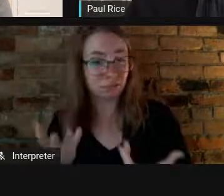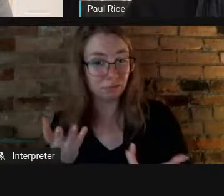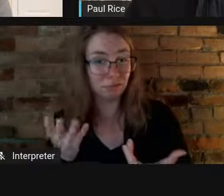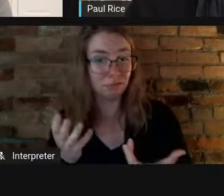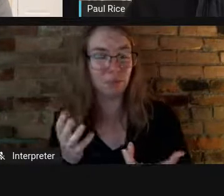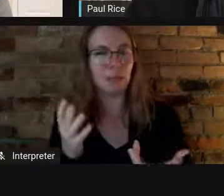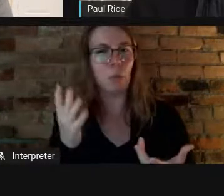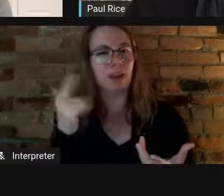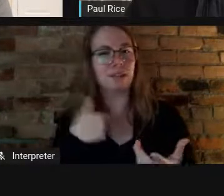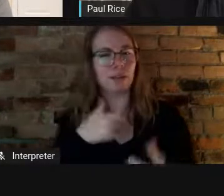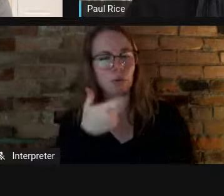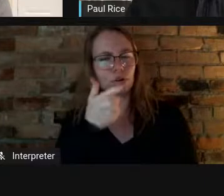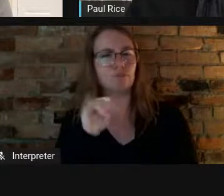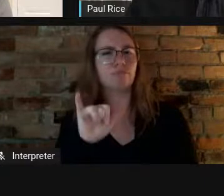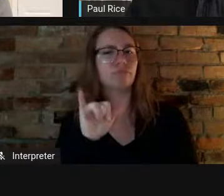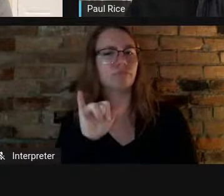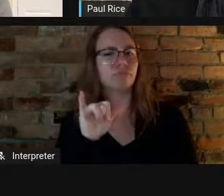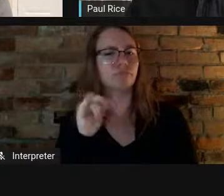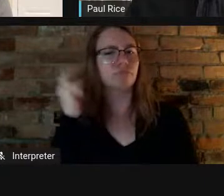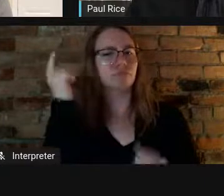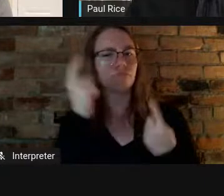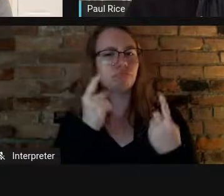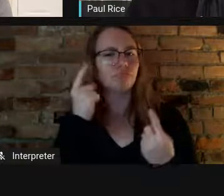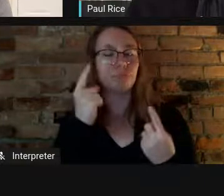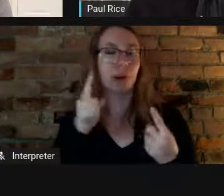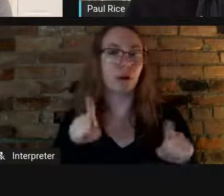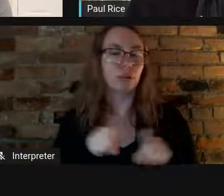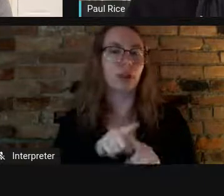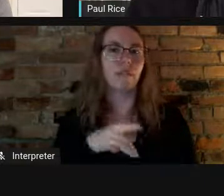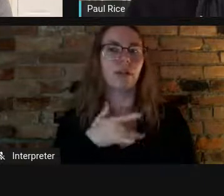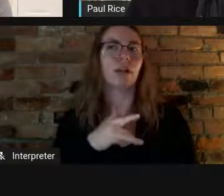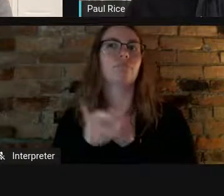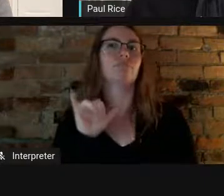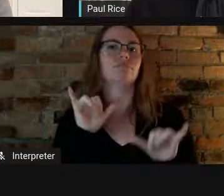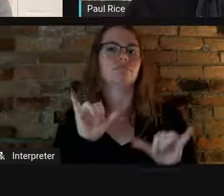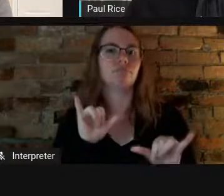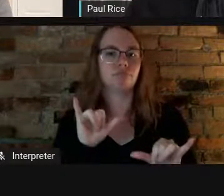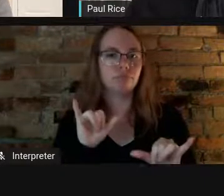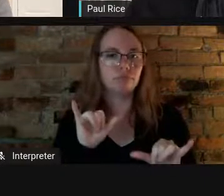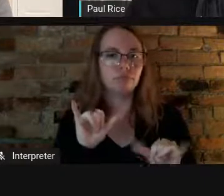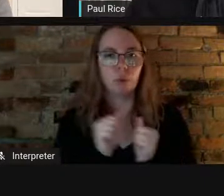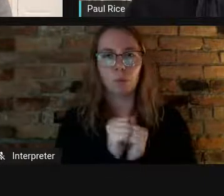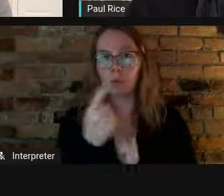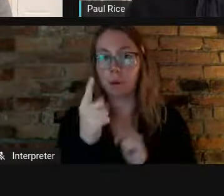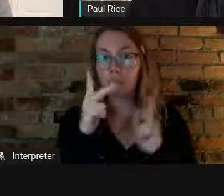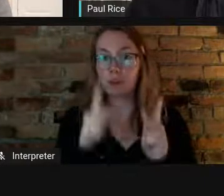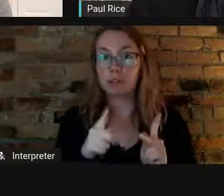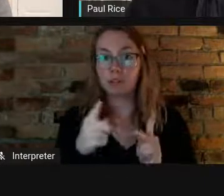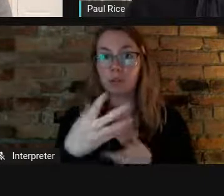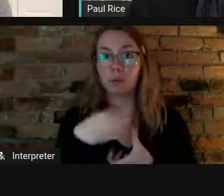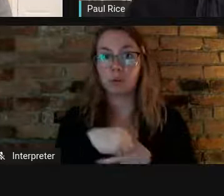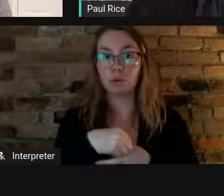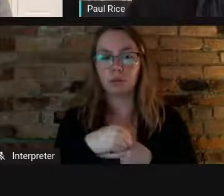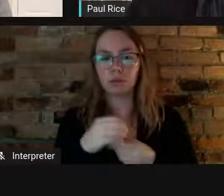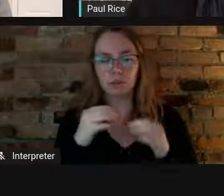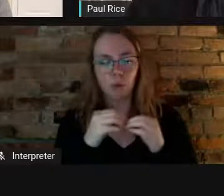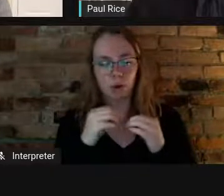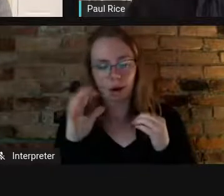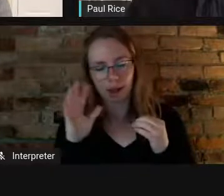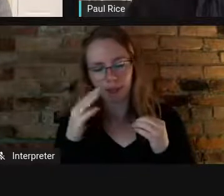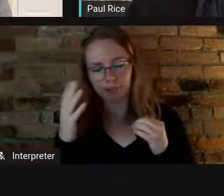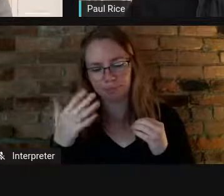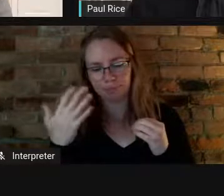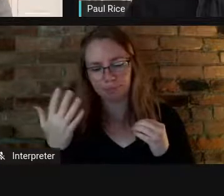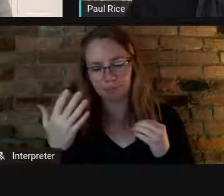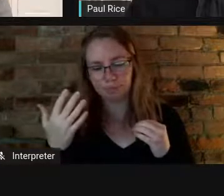one person that you featured, who is more like he's just happy